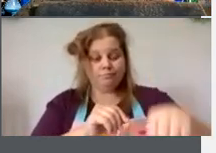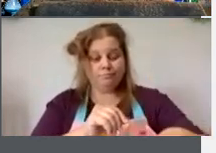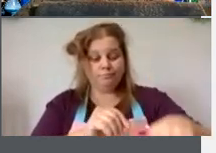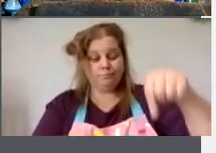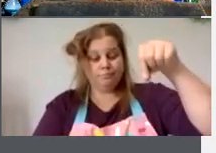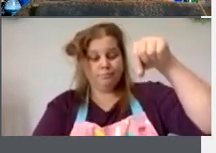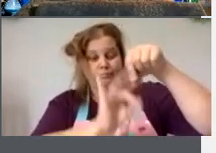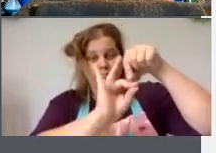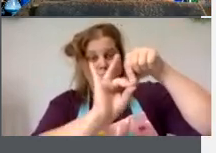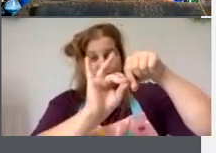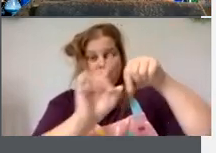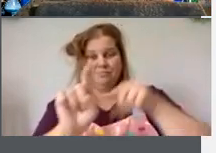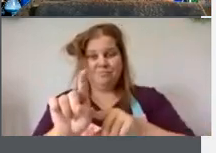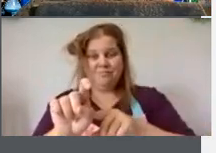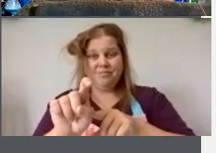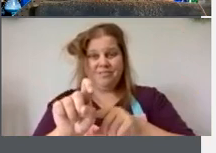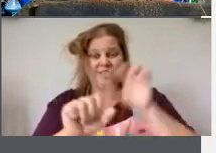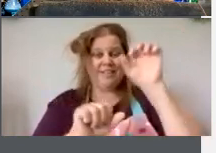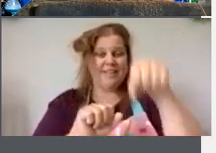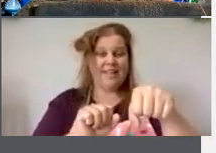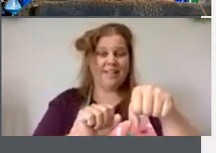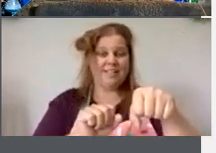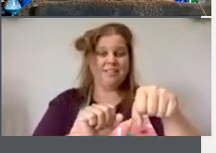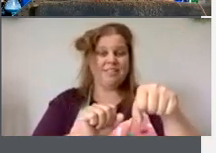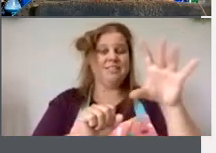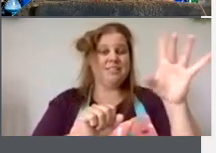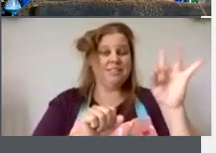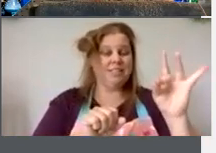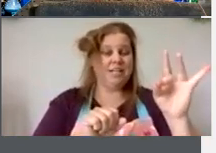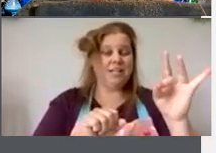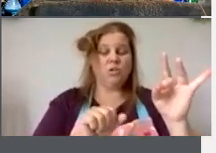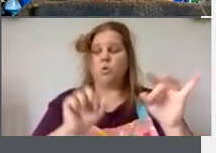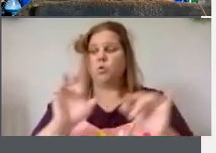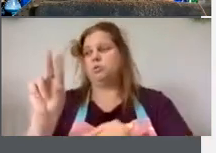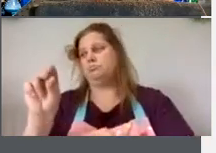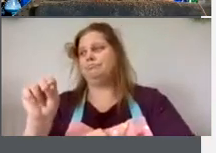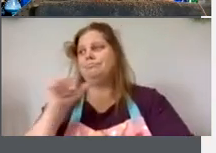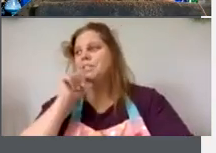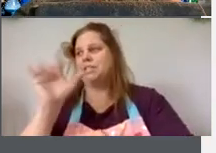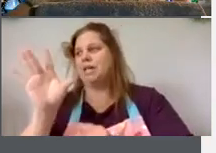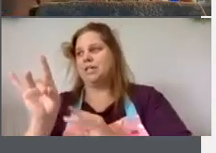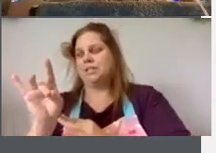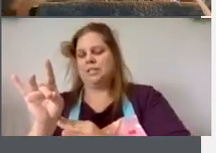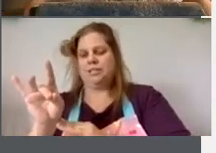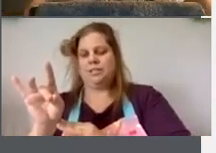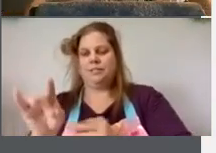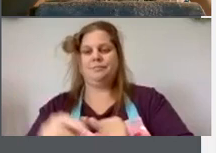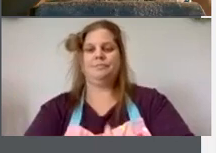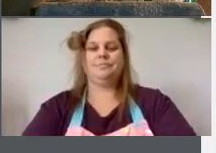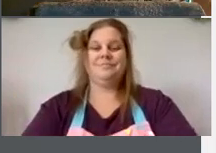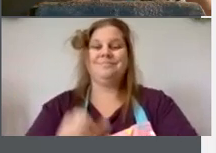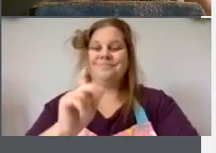answer yes, it stuck, or no, it did not stick. All